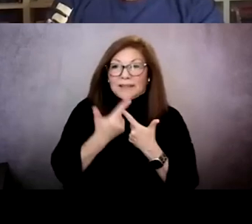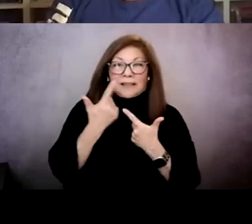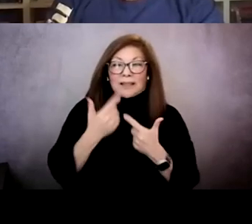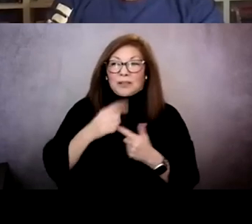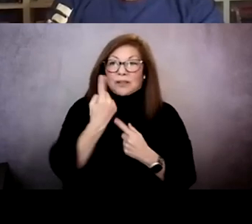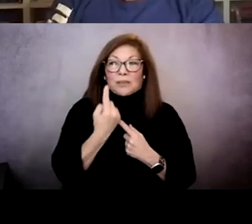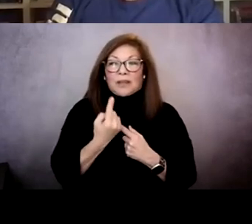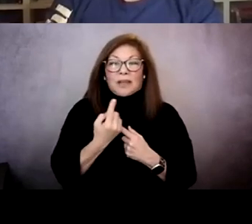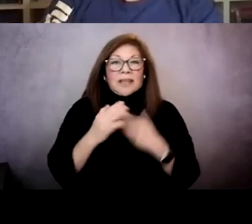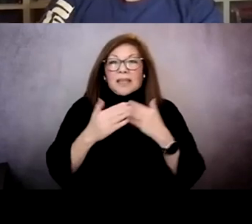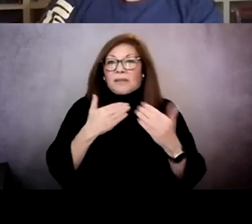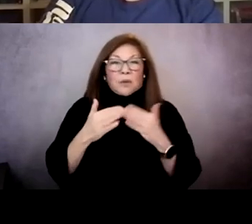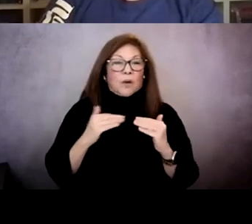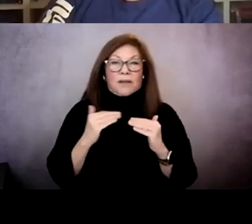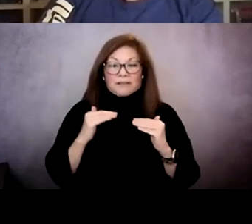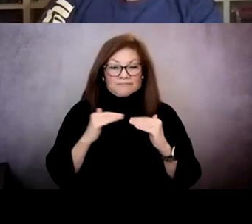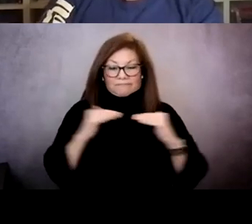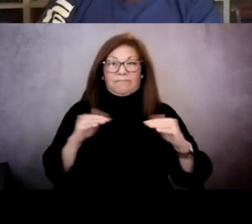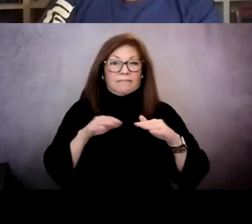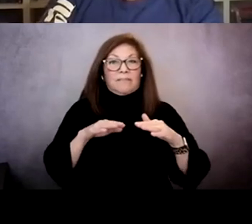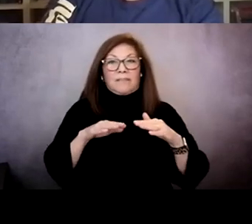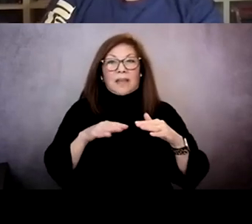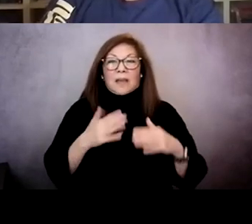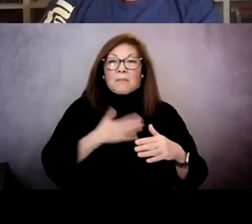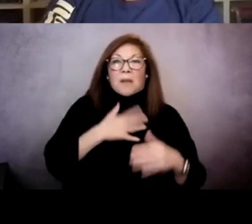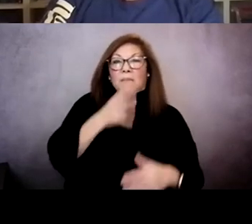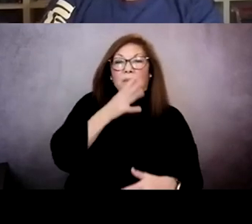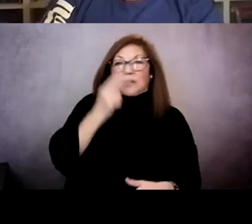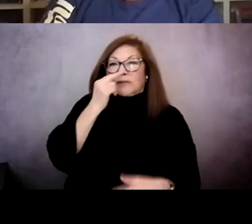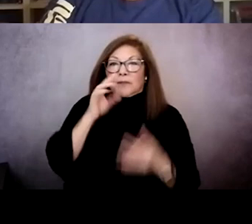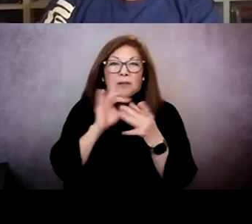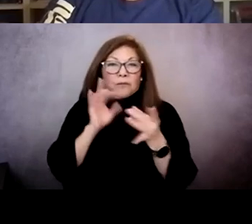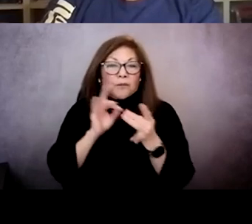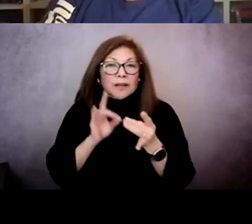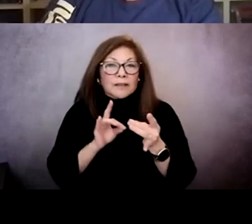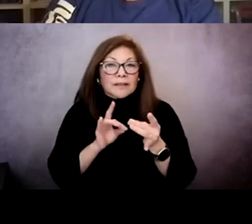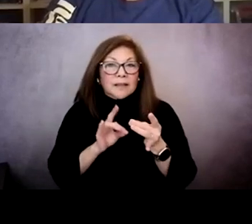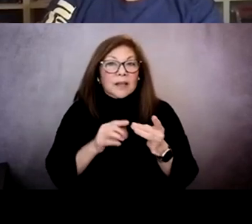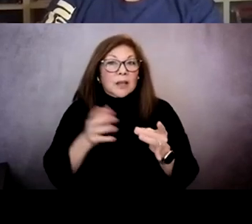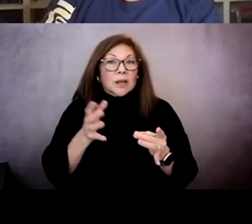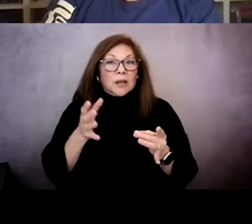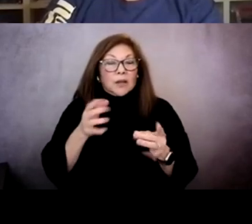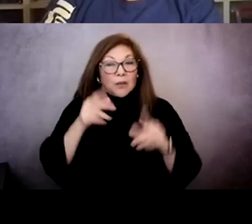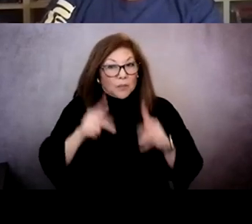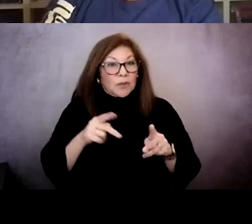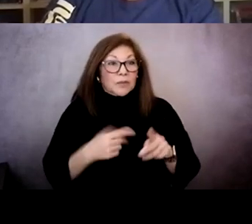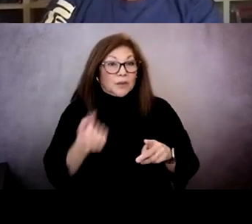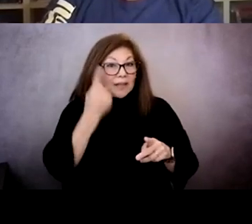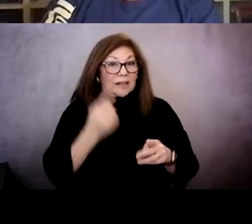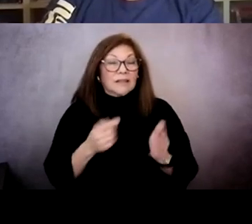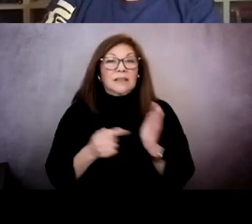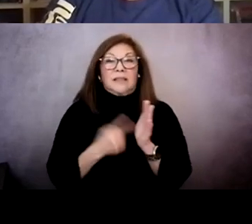even on the kind of like literal level. I didn't want to translate my mother's funny phrase. The person who would get it, you know, sometimes there's